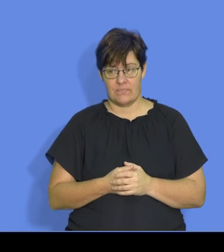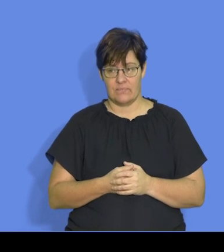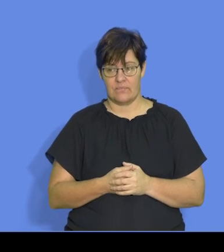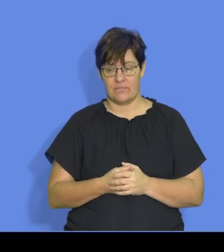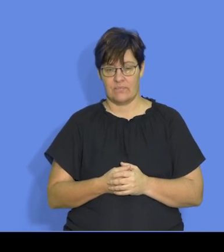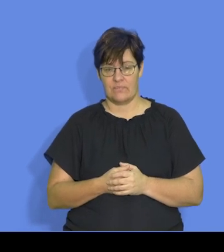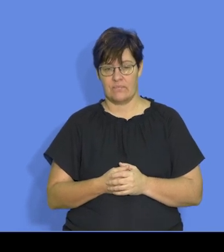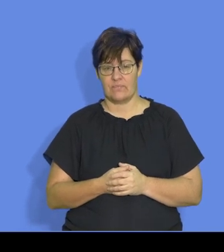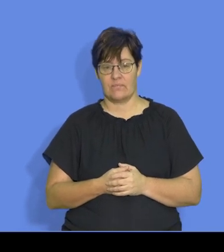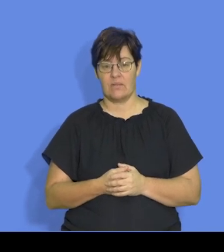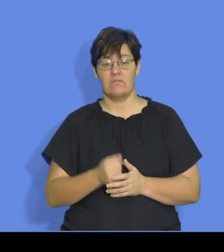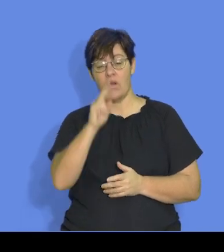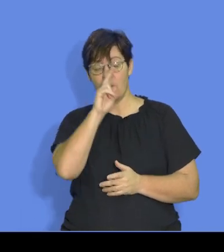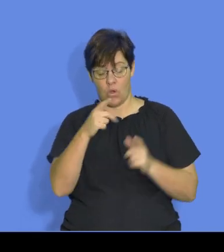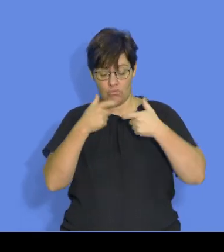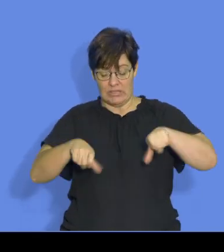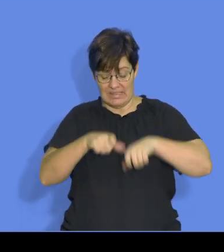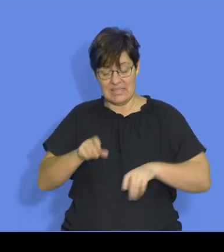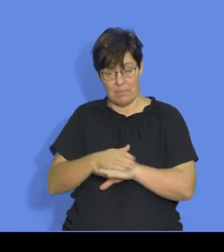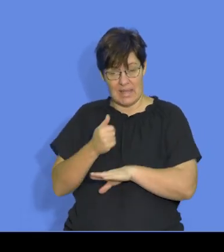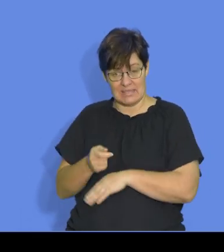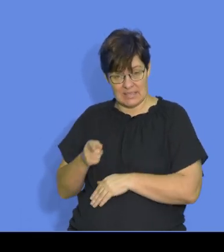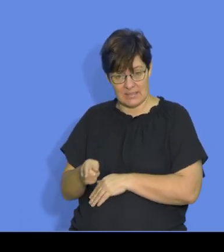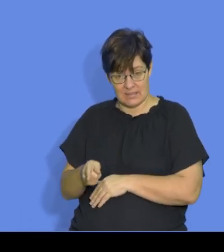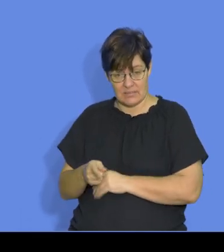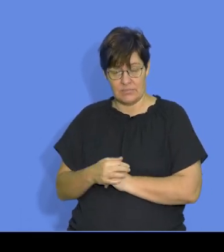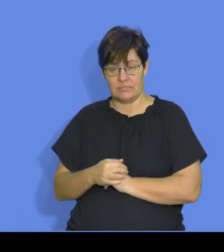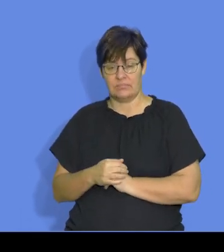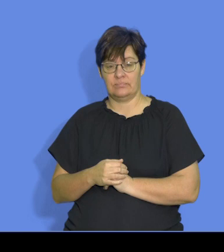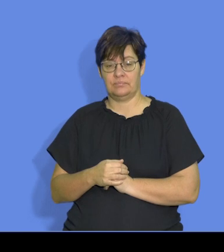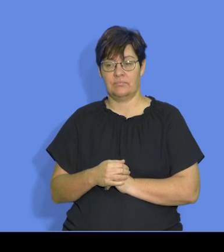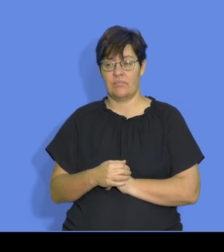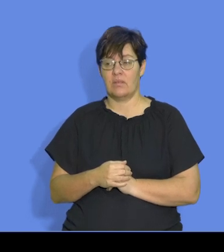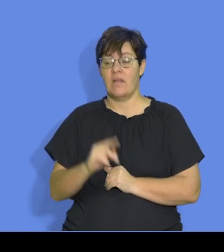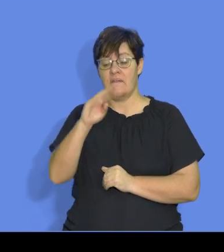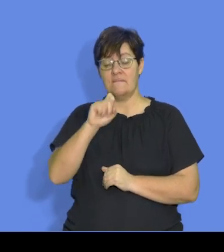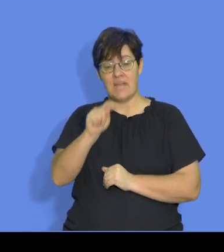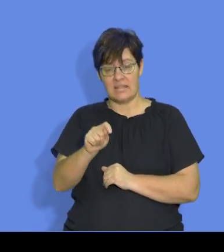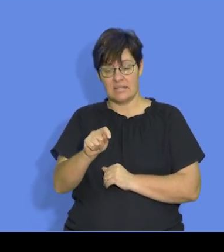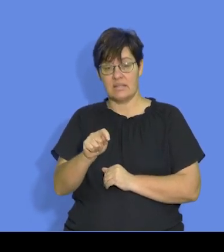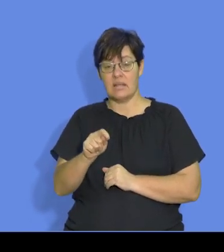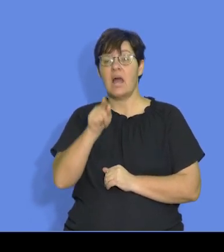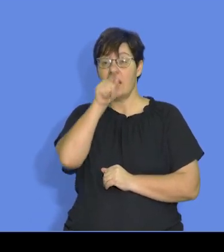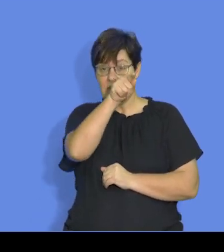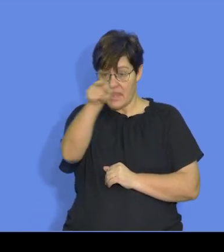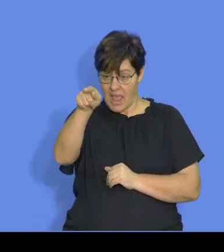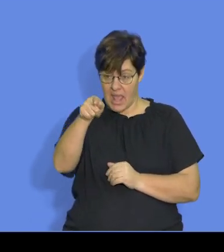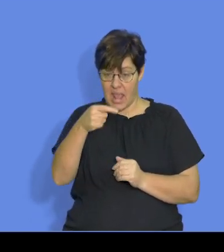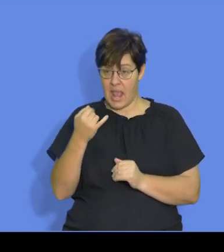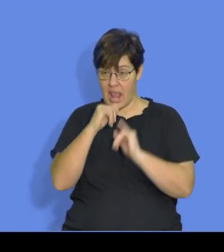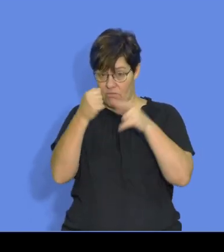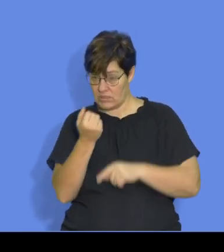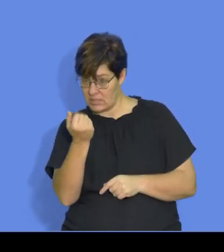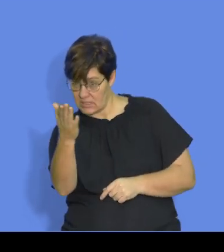If you look at your receipt-based transaction, it means that the VAT is only paid over to SARS when you receive